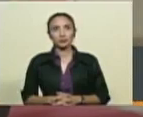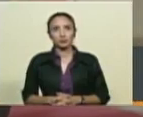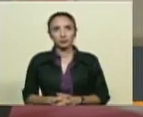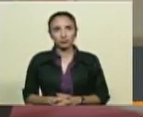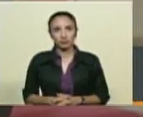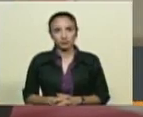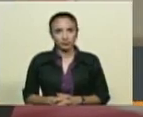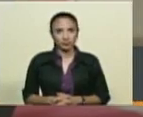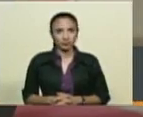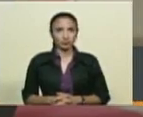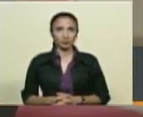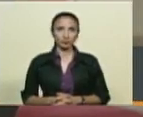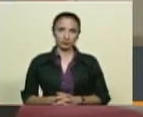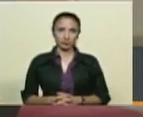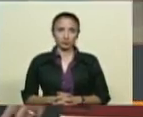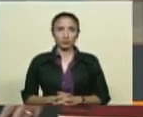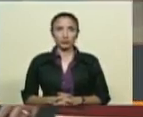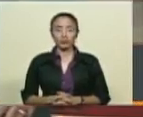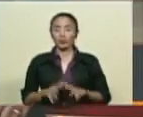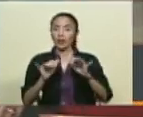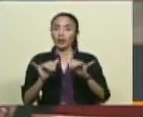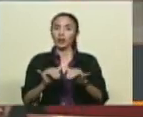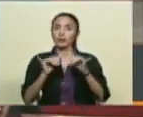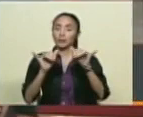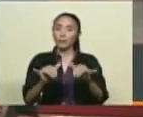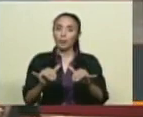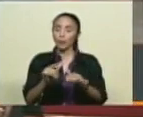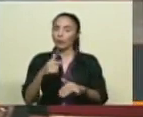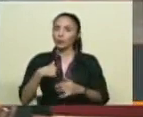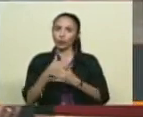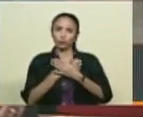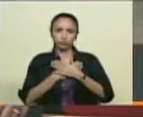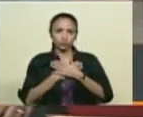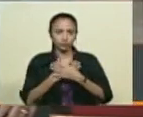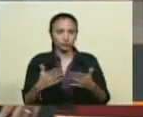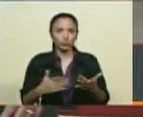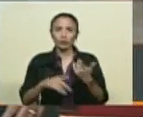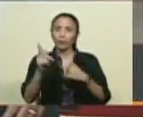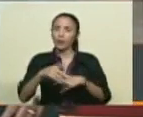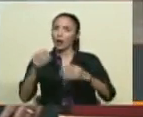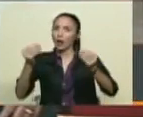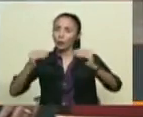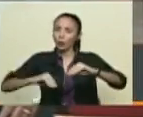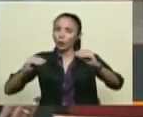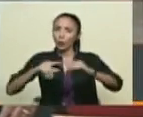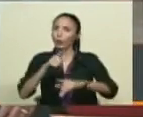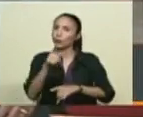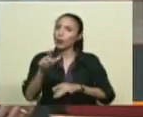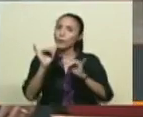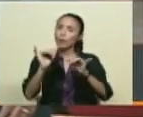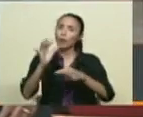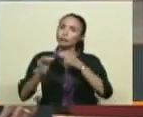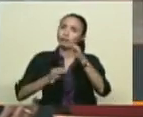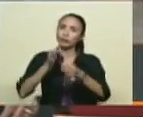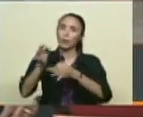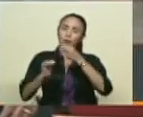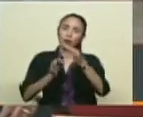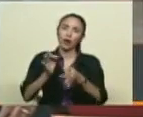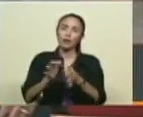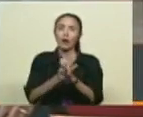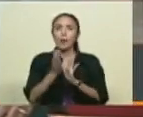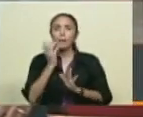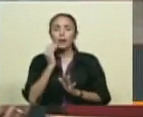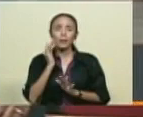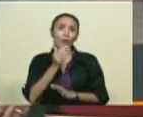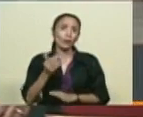international community. Pues sí, presidente, estoy plenamente de acuerdo con lo señalado por usted de que es